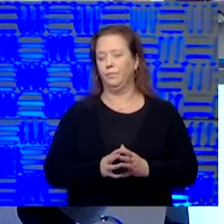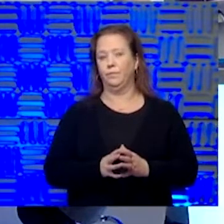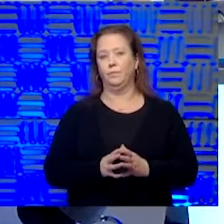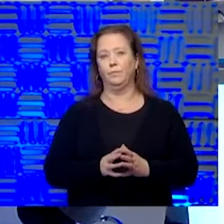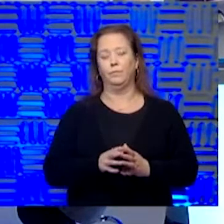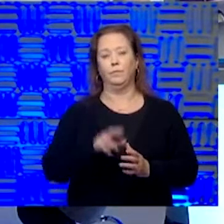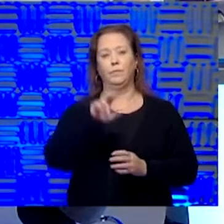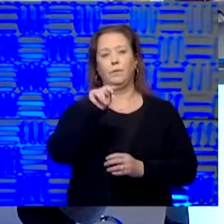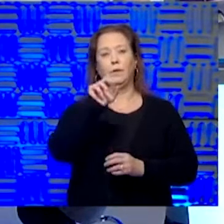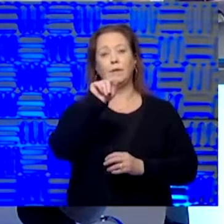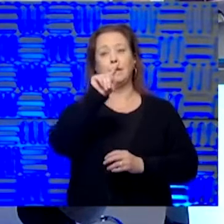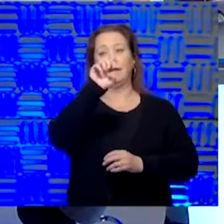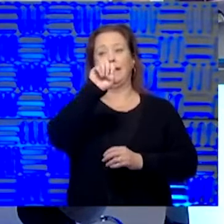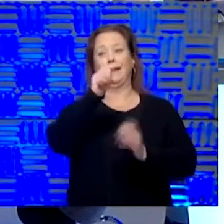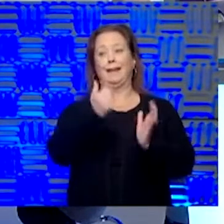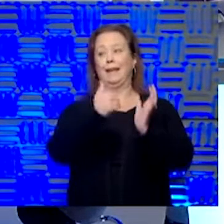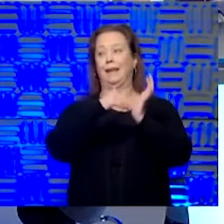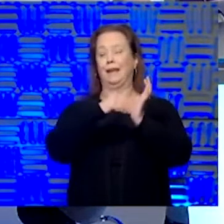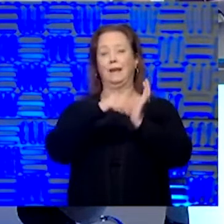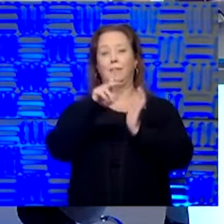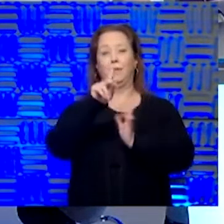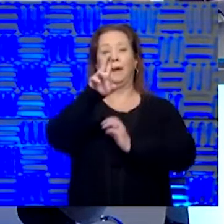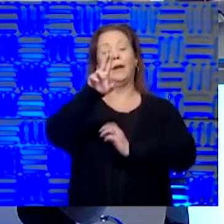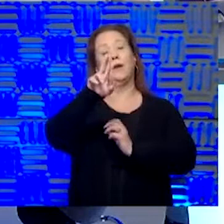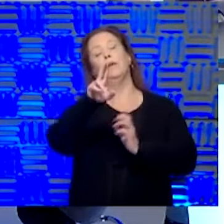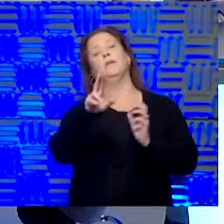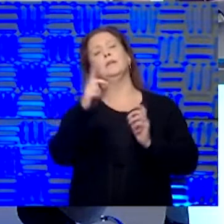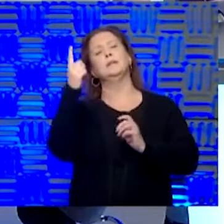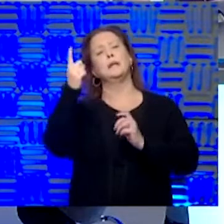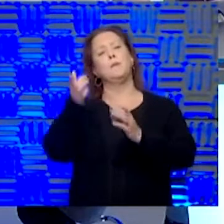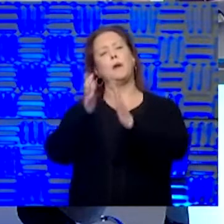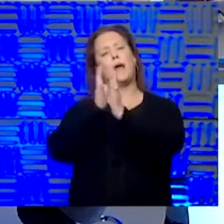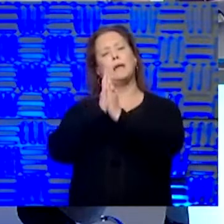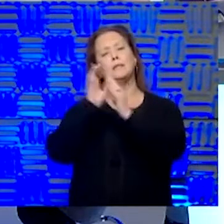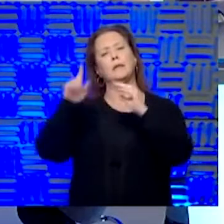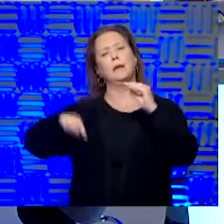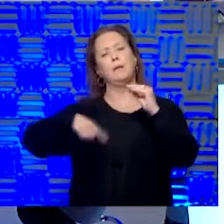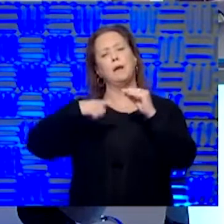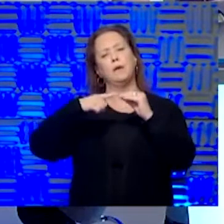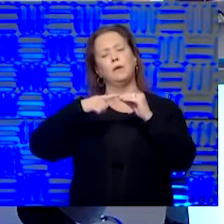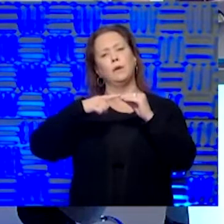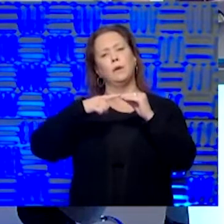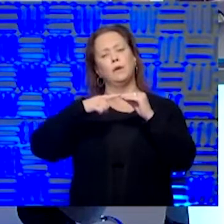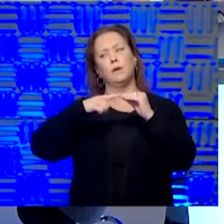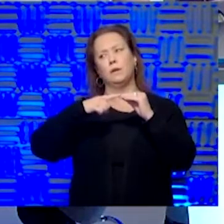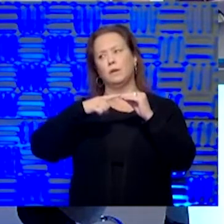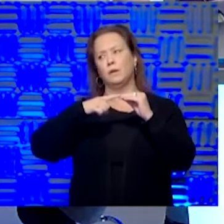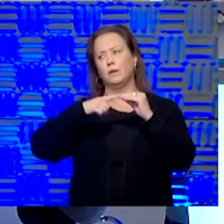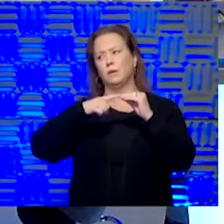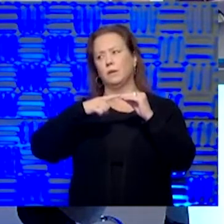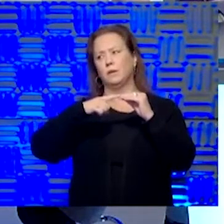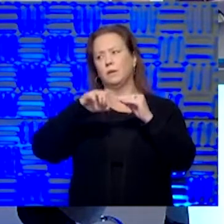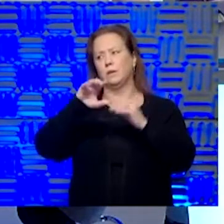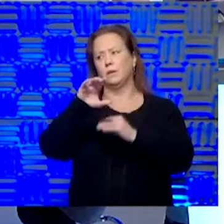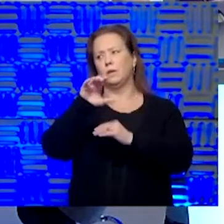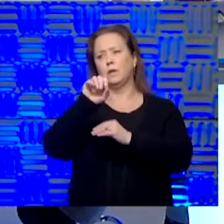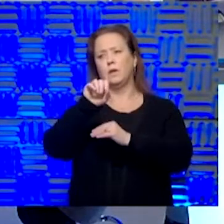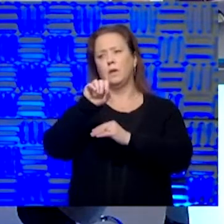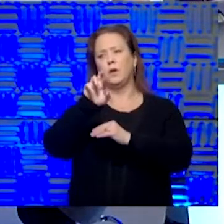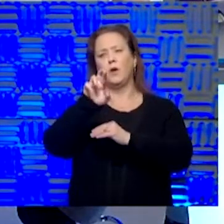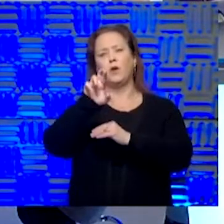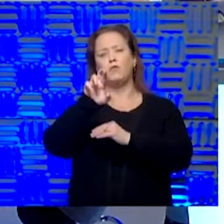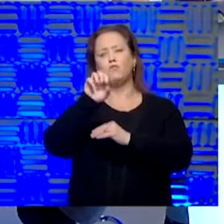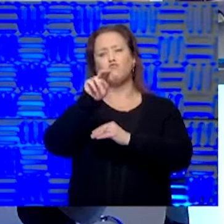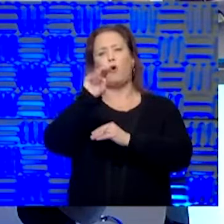This is Nate again. I had somebody asking about proning. Can you talk about proning